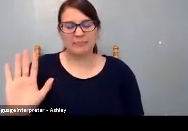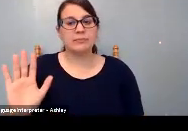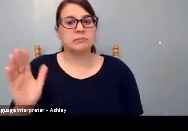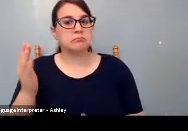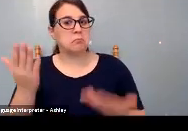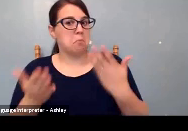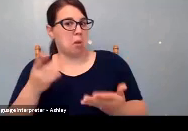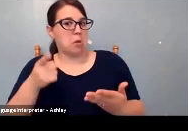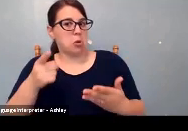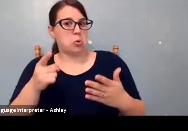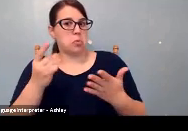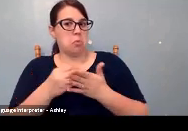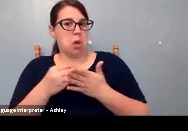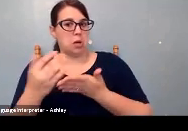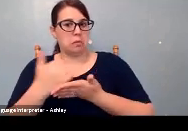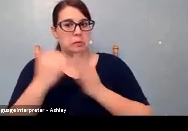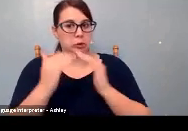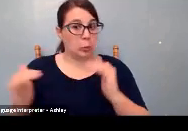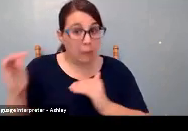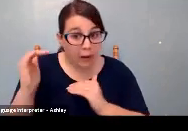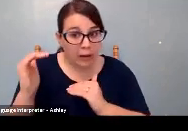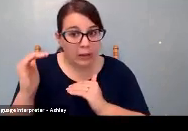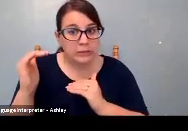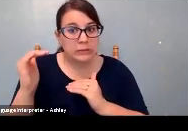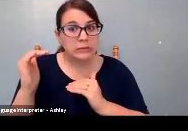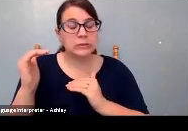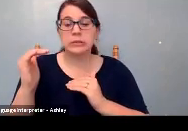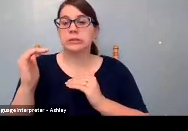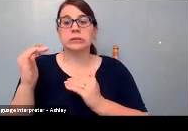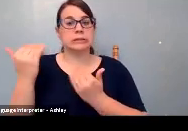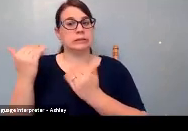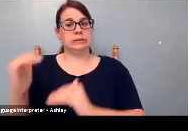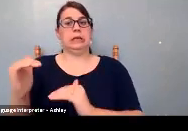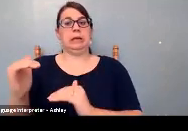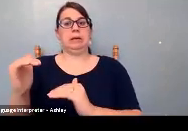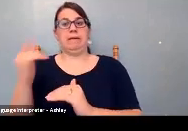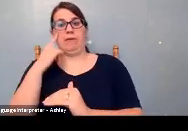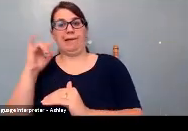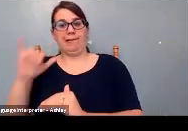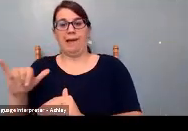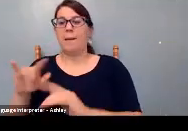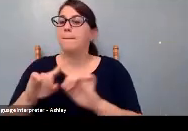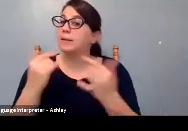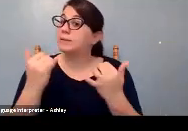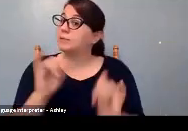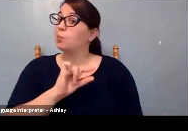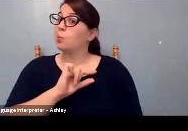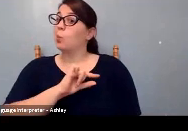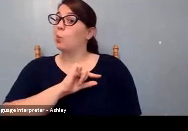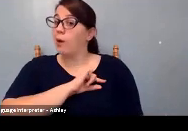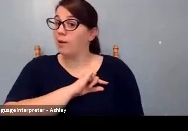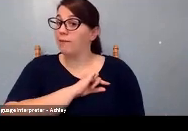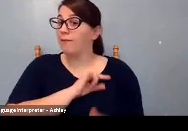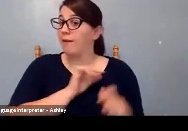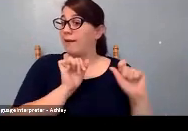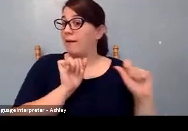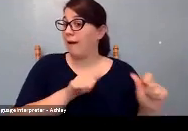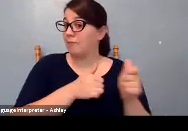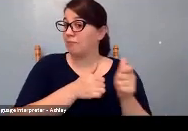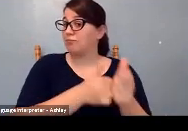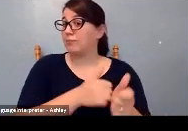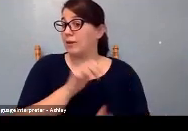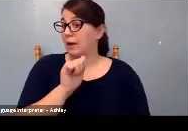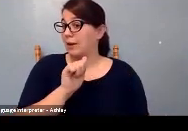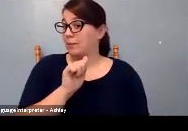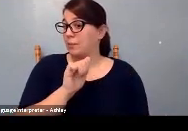could be making too much money and then they exceed the income limits. However, they still qualify for an ABLE account if they are eligible